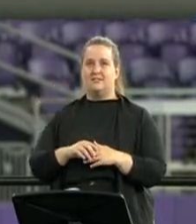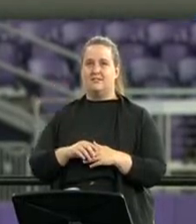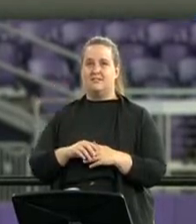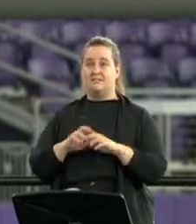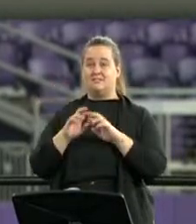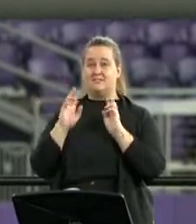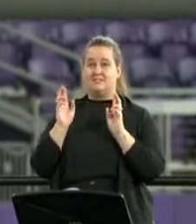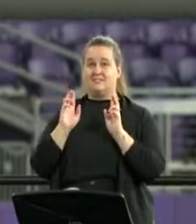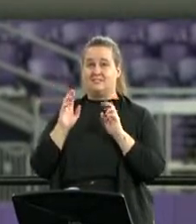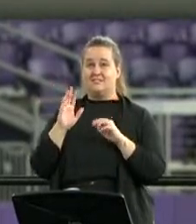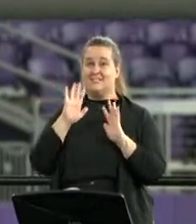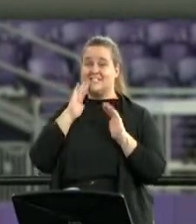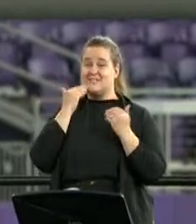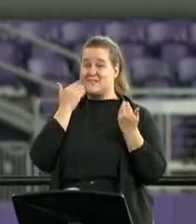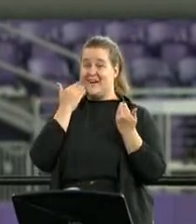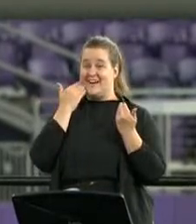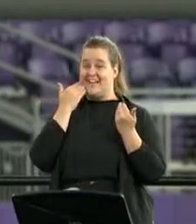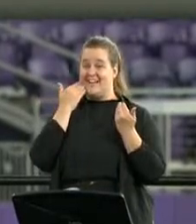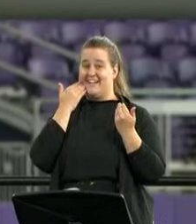All right, everyone, smile.